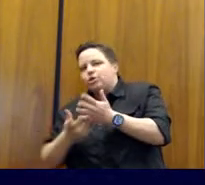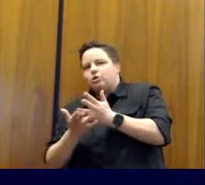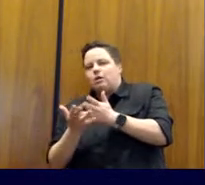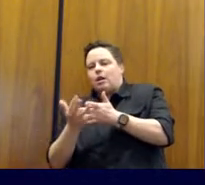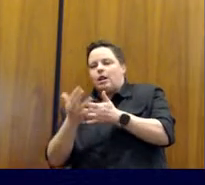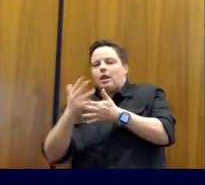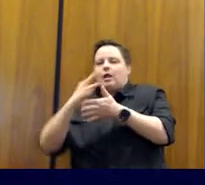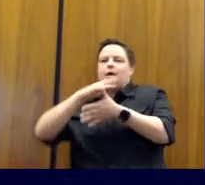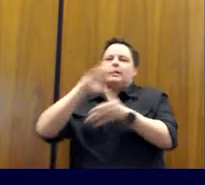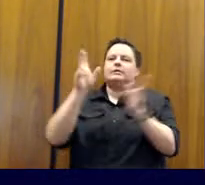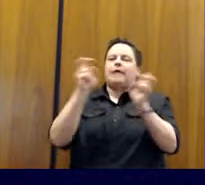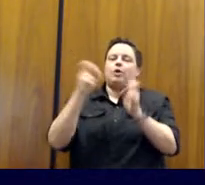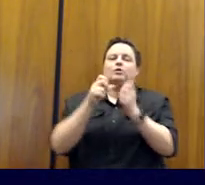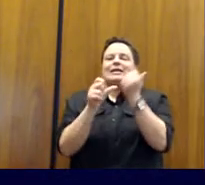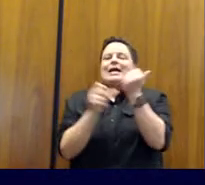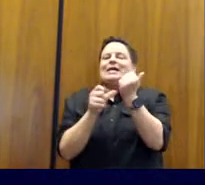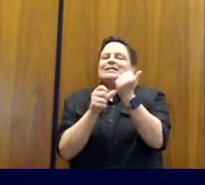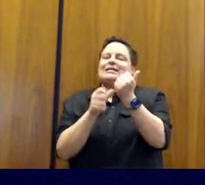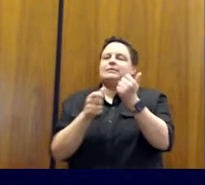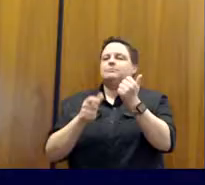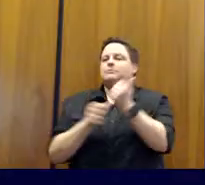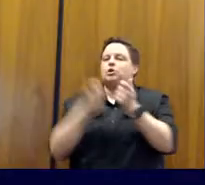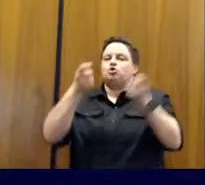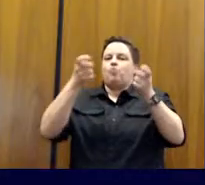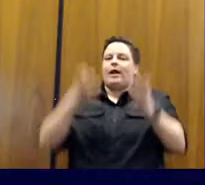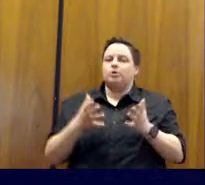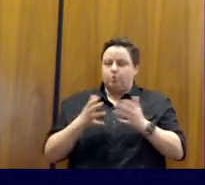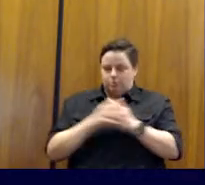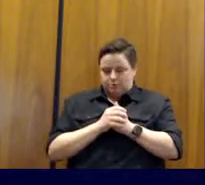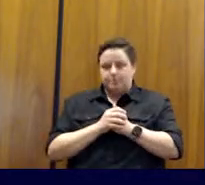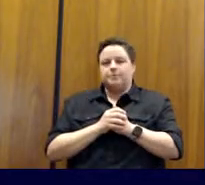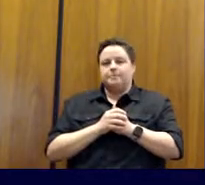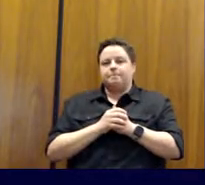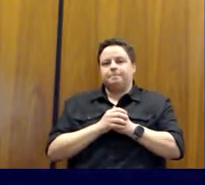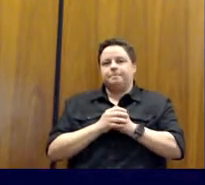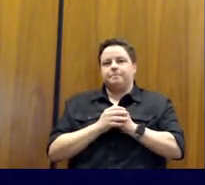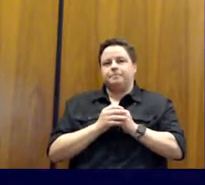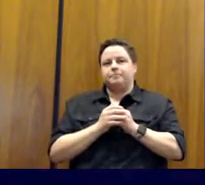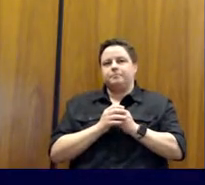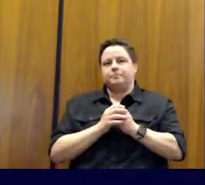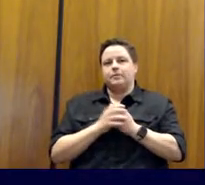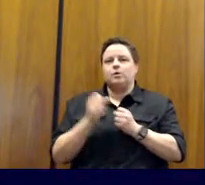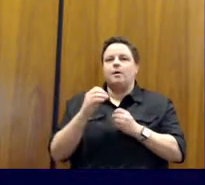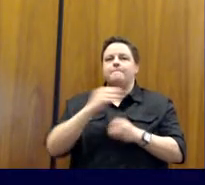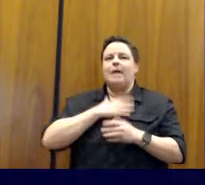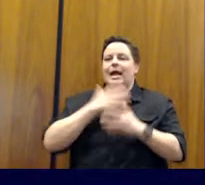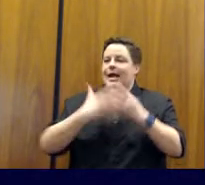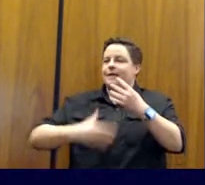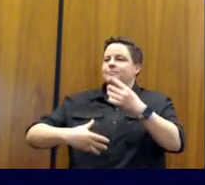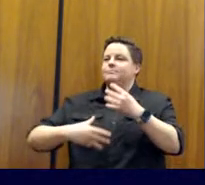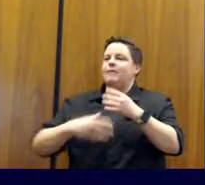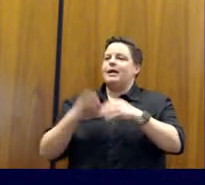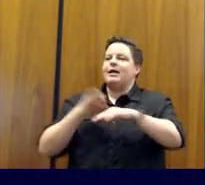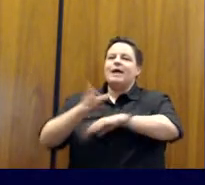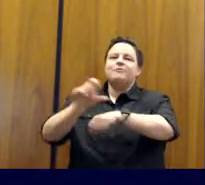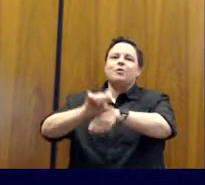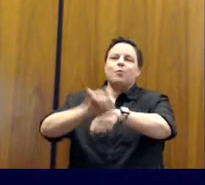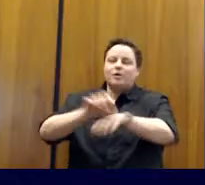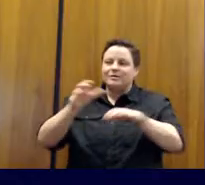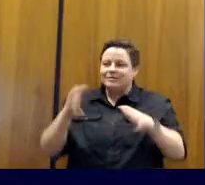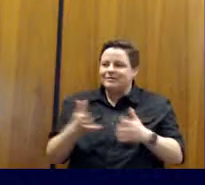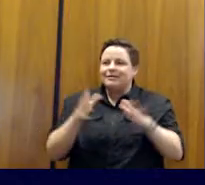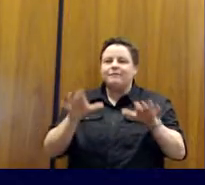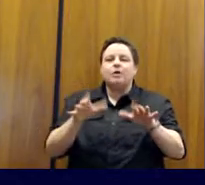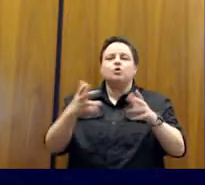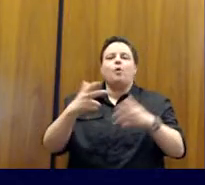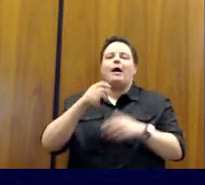now as assistant director. Also served as interim director. Some of my extracurriculars, I serve on a nonprofit